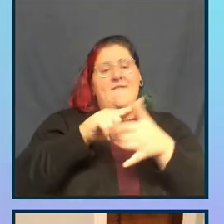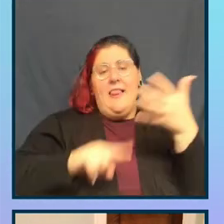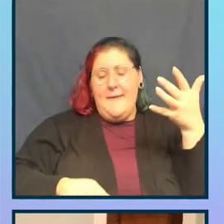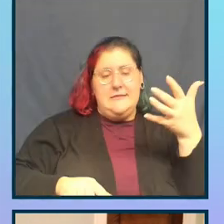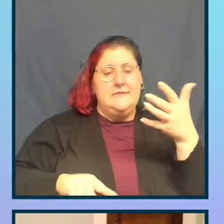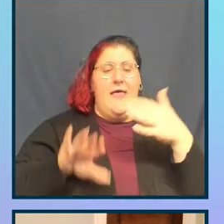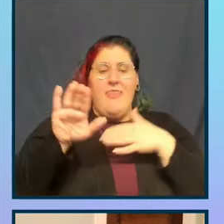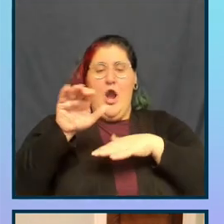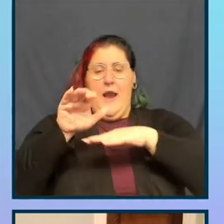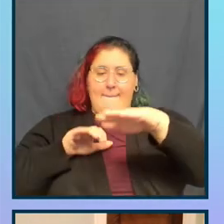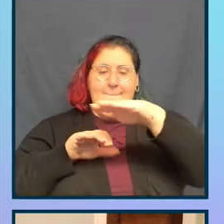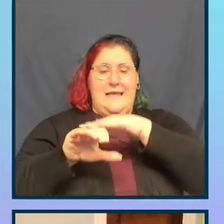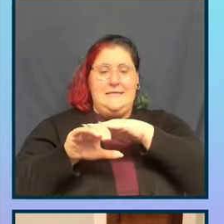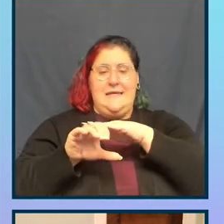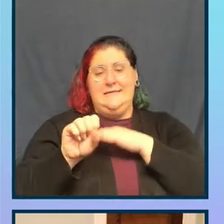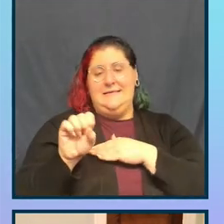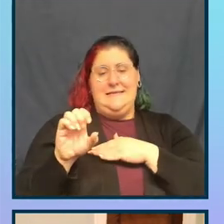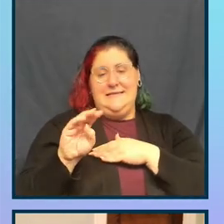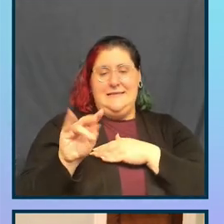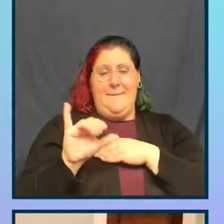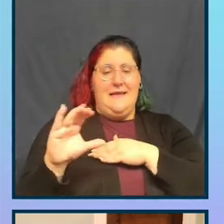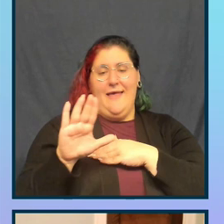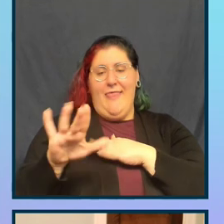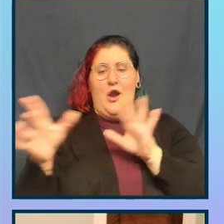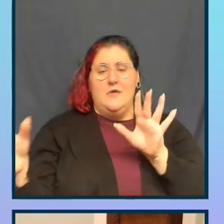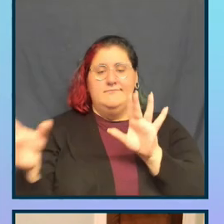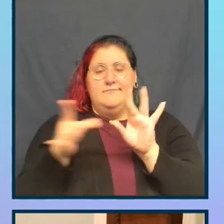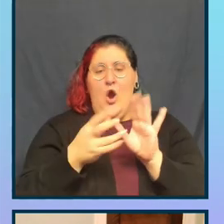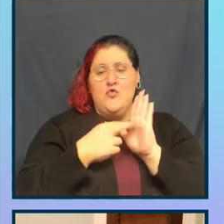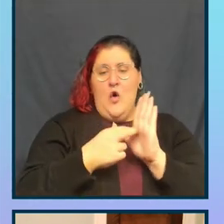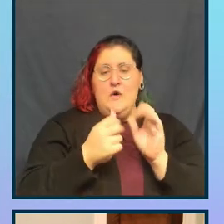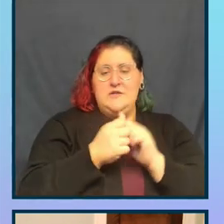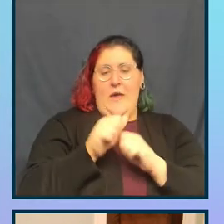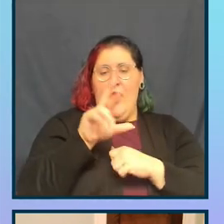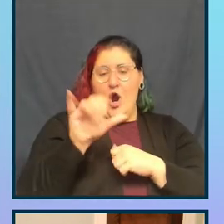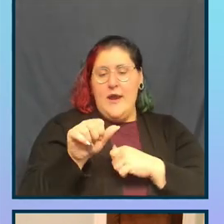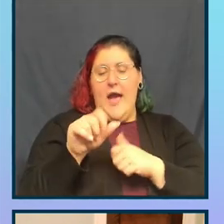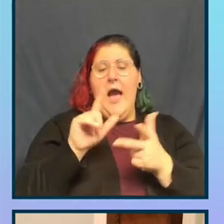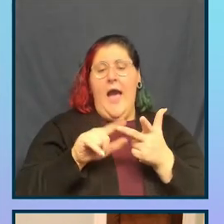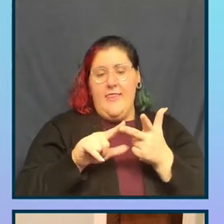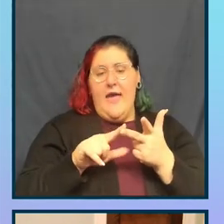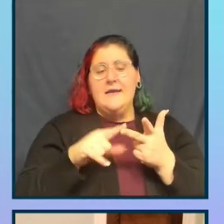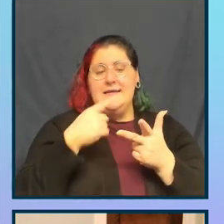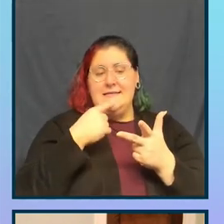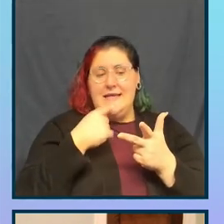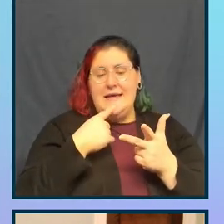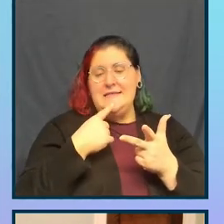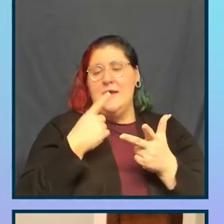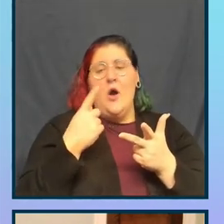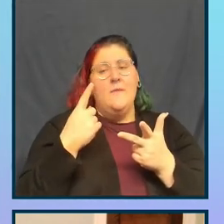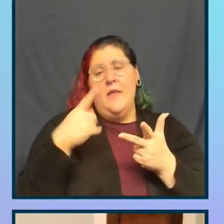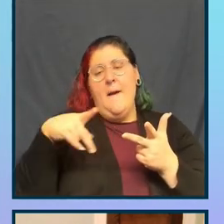ARIA semantics, in other words, their corresponding roles, and any ARIA roles, states, and properties which may be